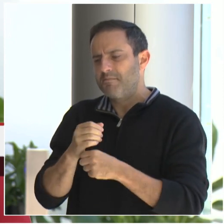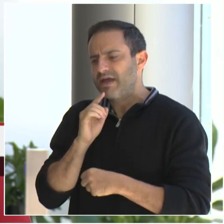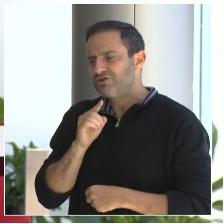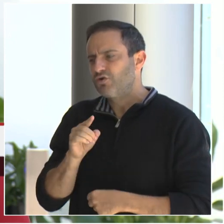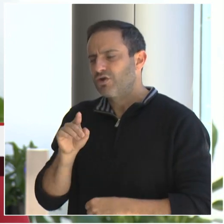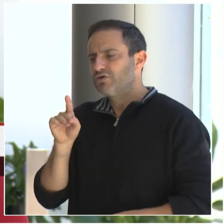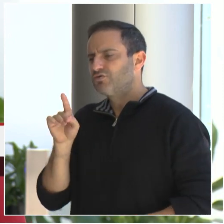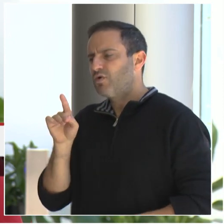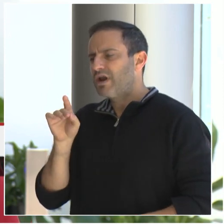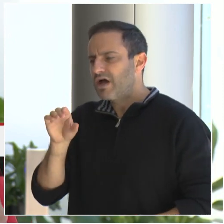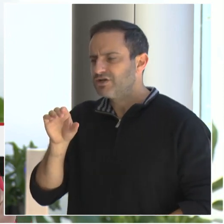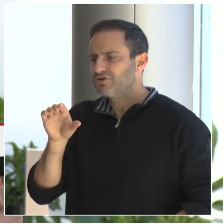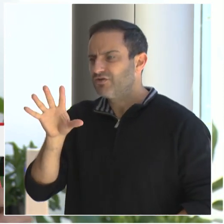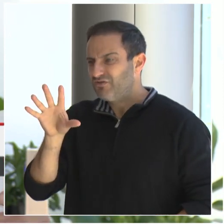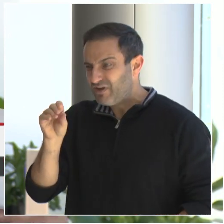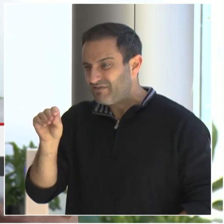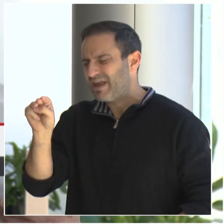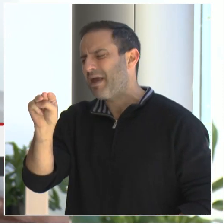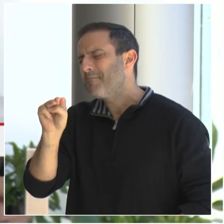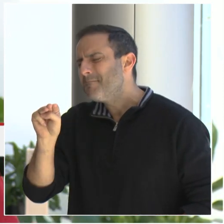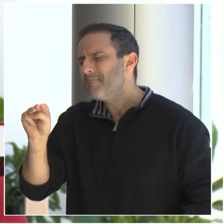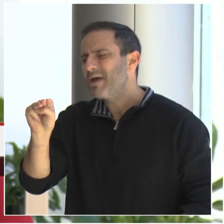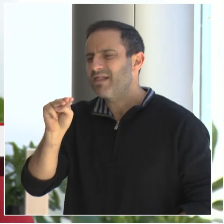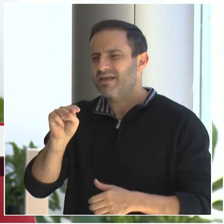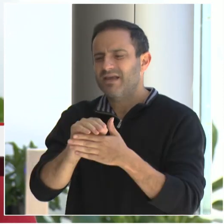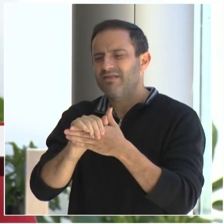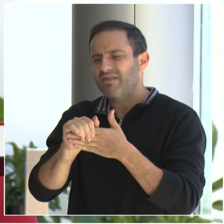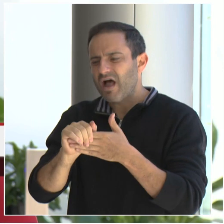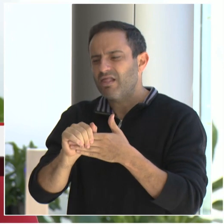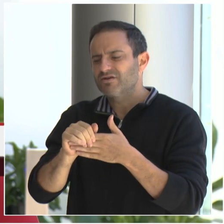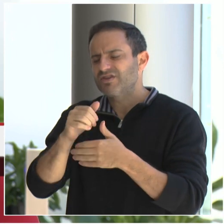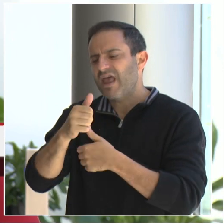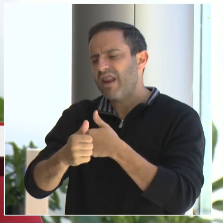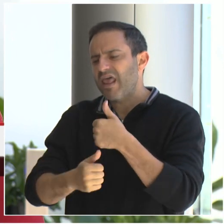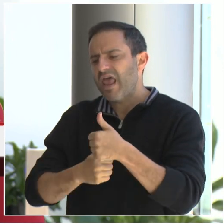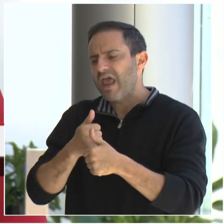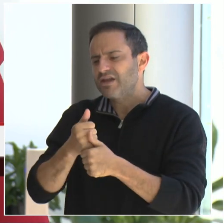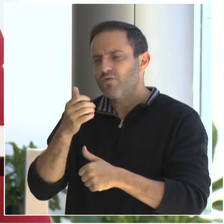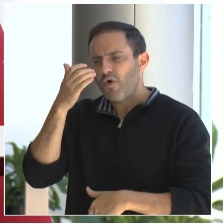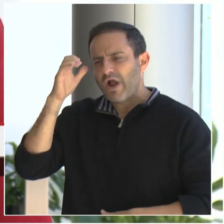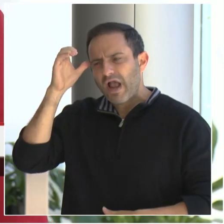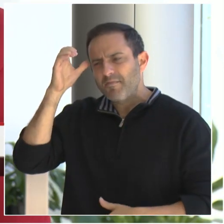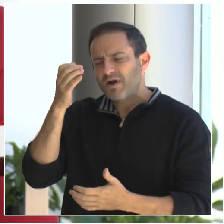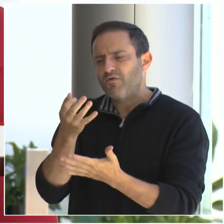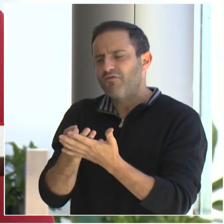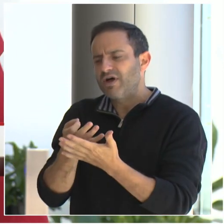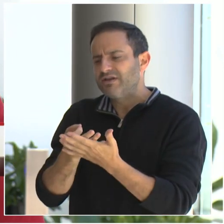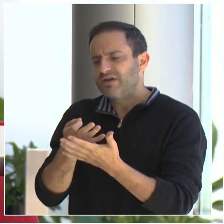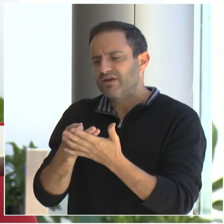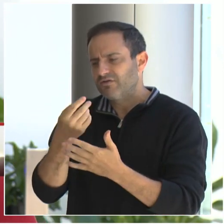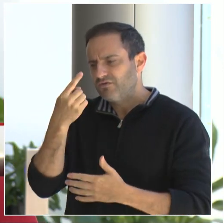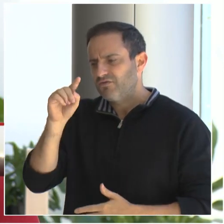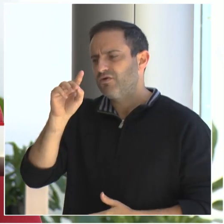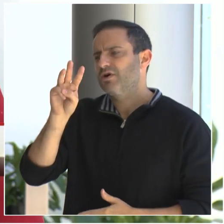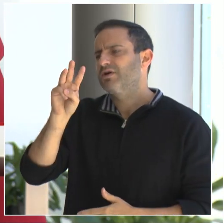$150 million in annual capital funding for WMATA.